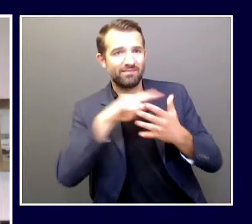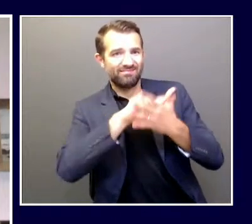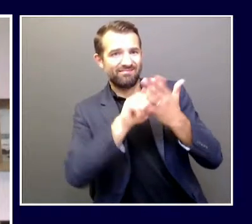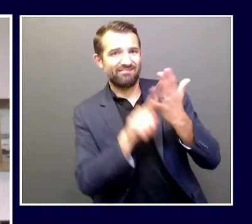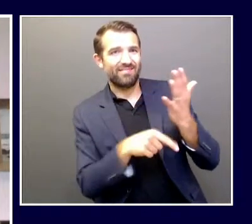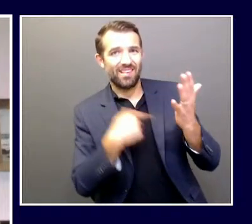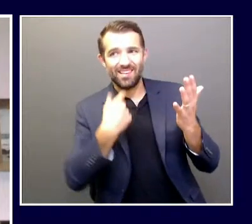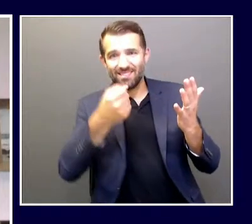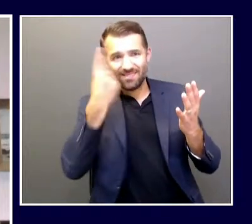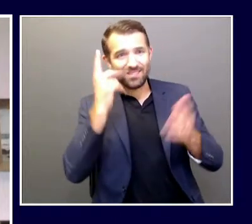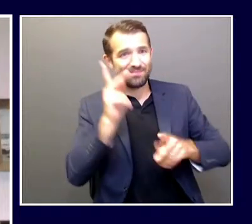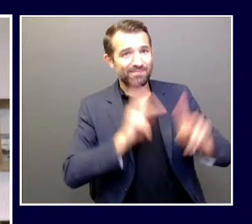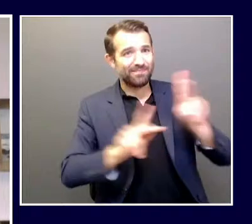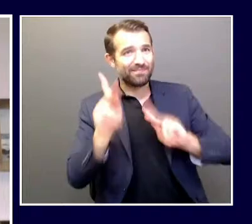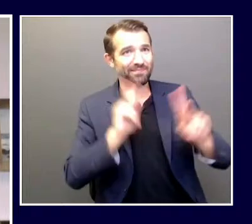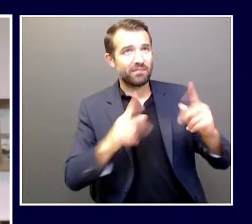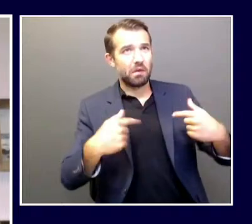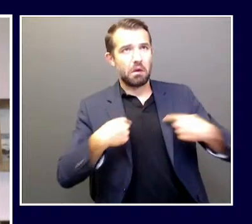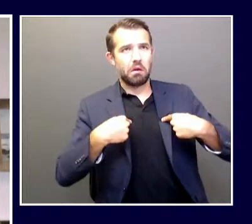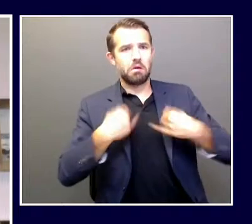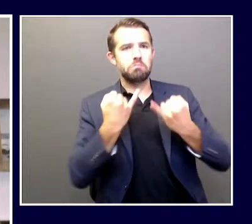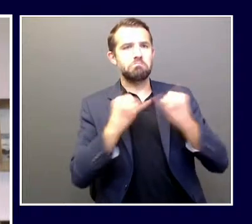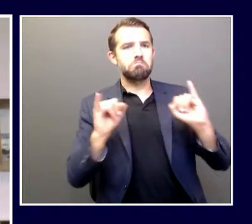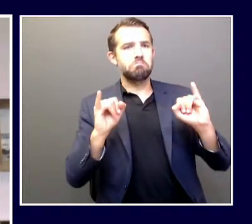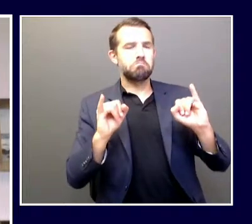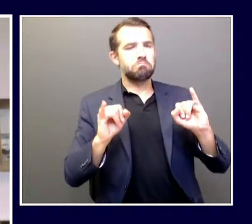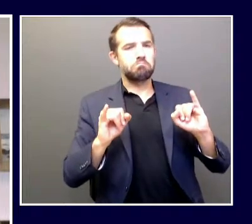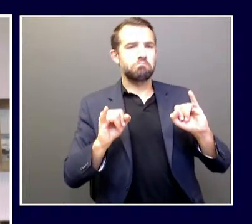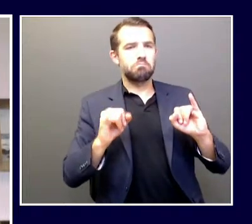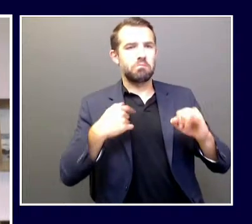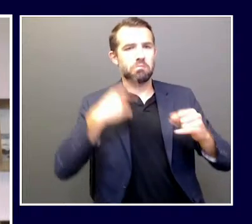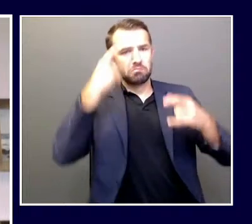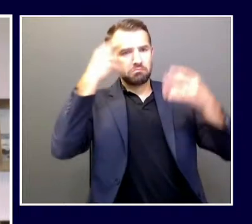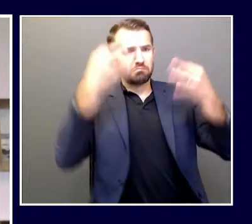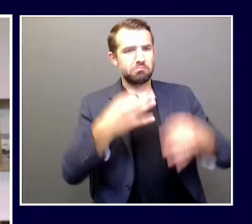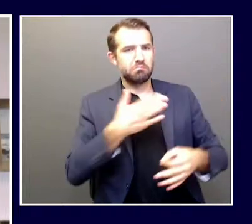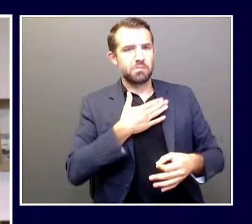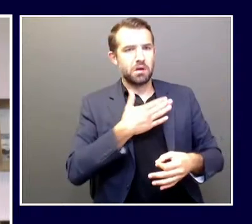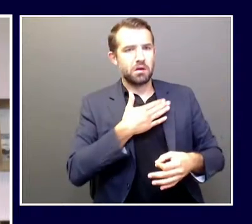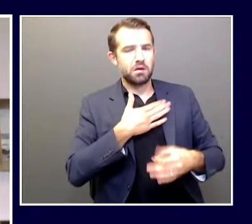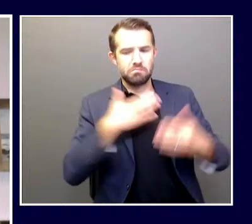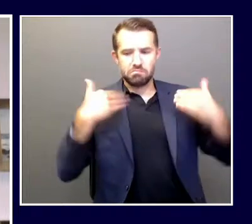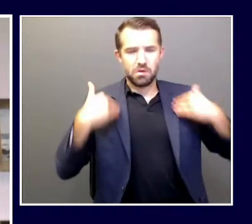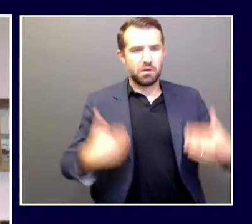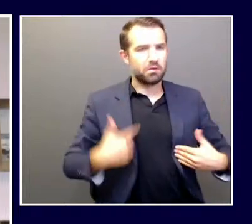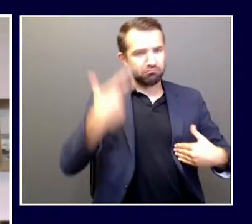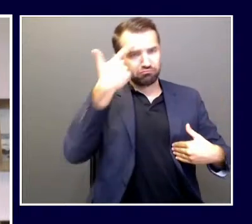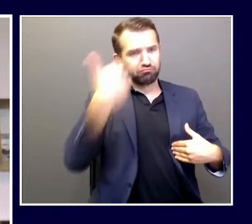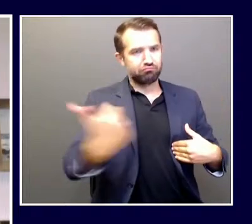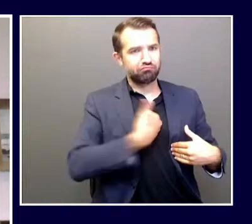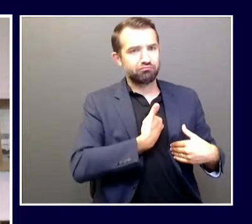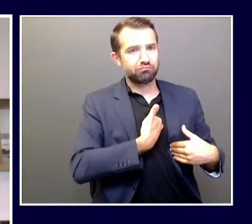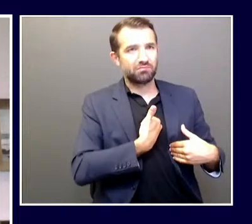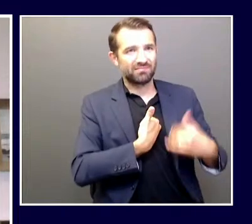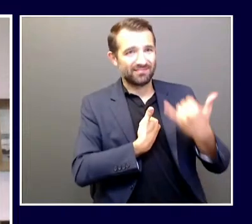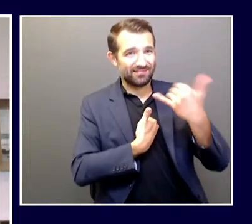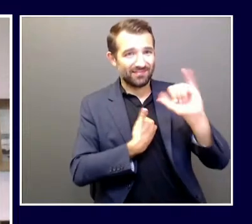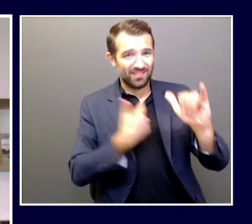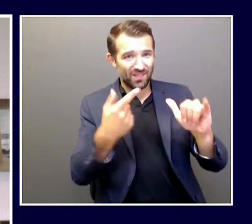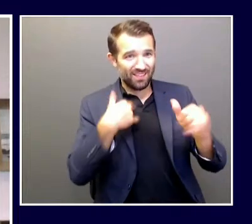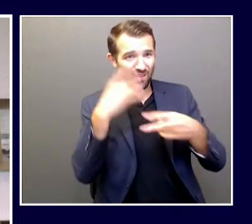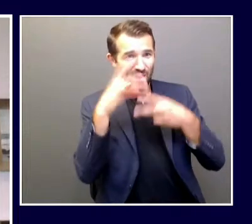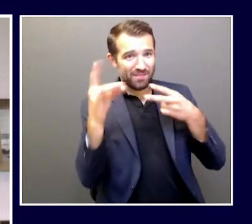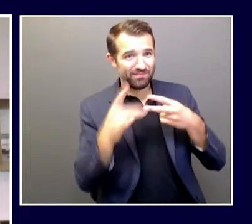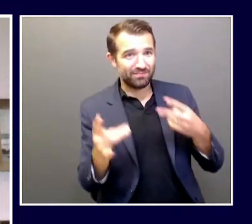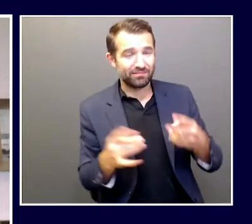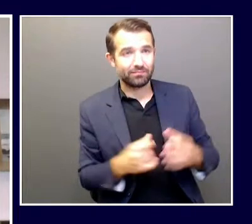choice, and that choice still exists. But it's not a different choice than the choices that we've already asked them to take on with respect to